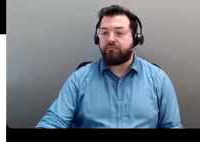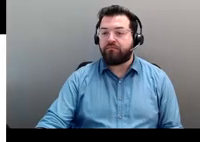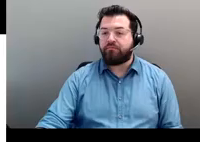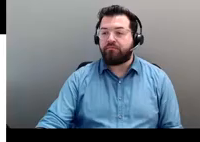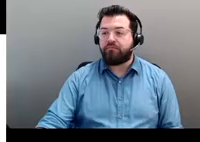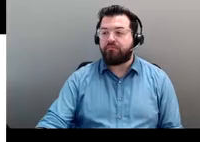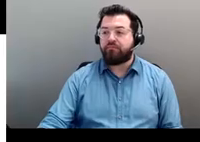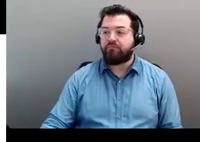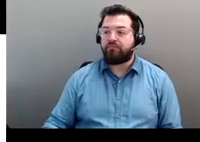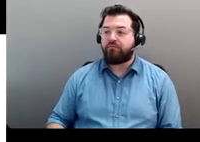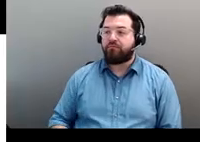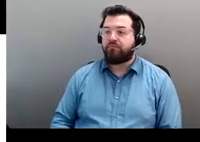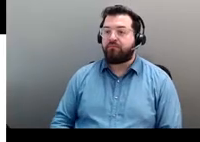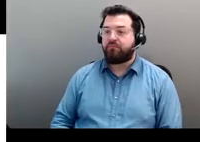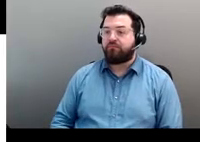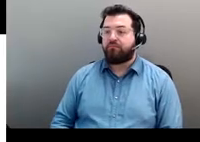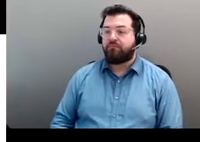all humanity.